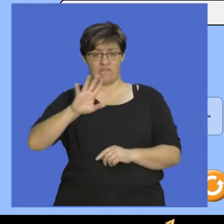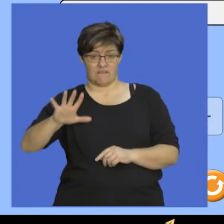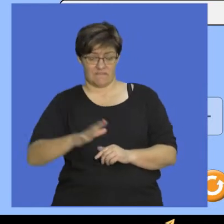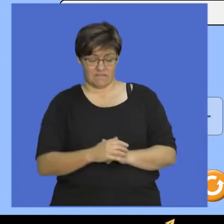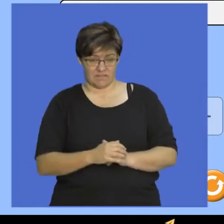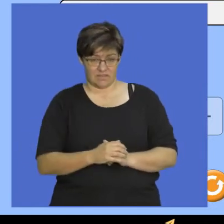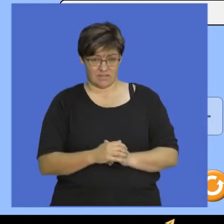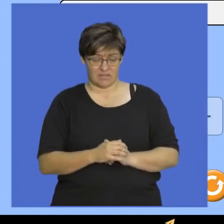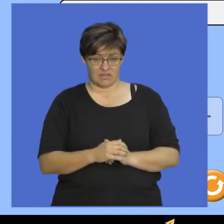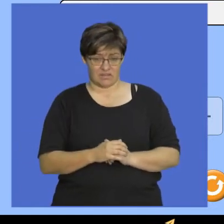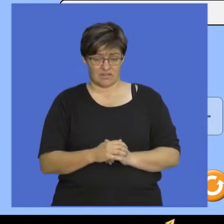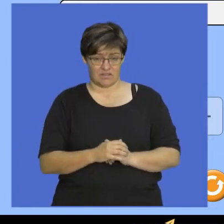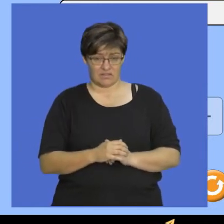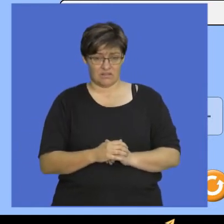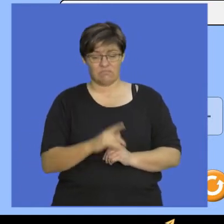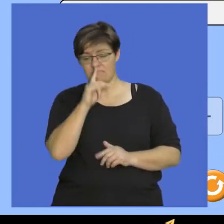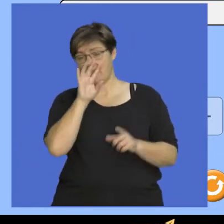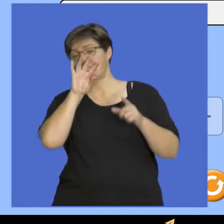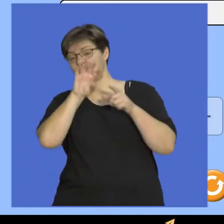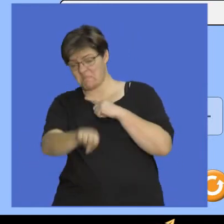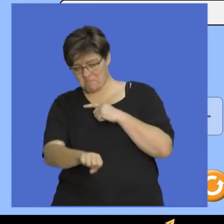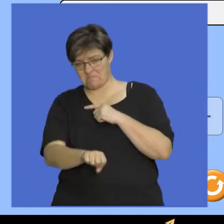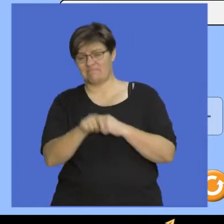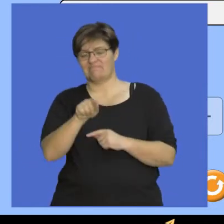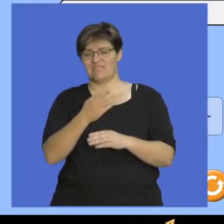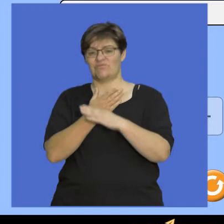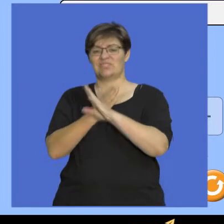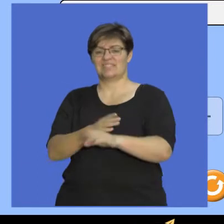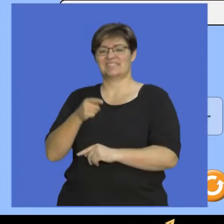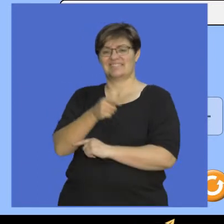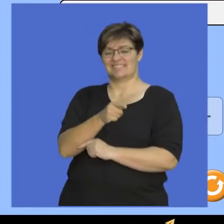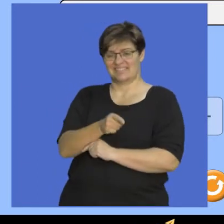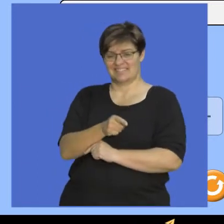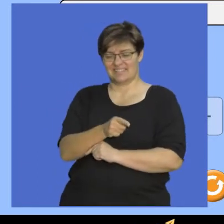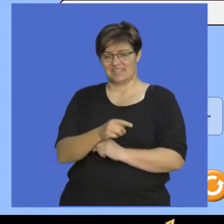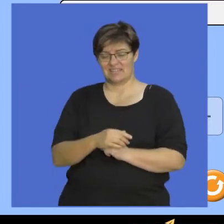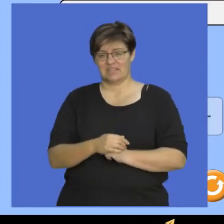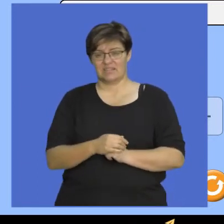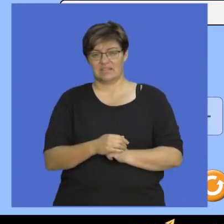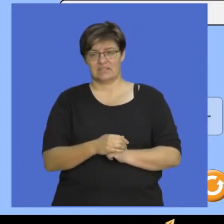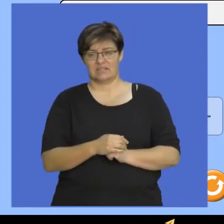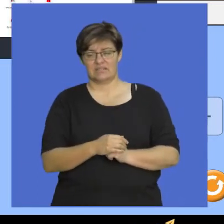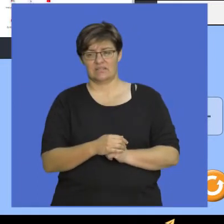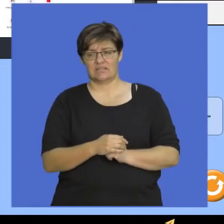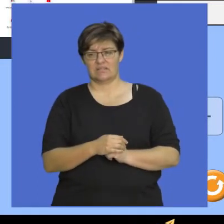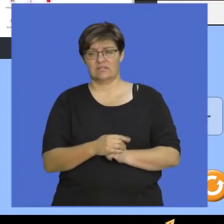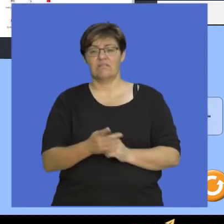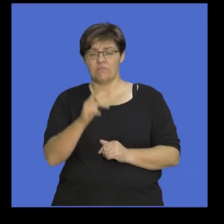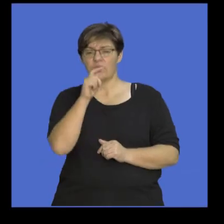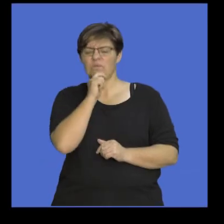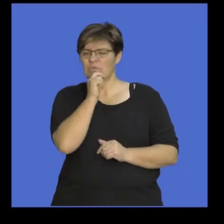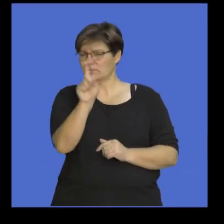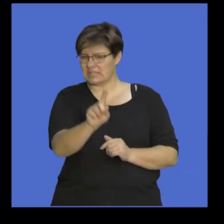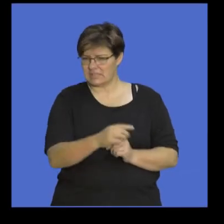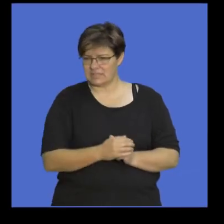0.45. Now, we are able to determine the resistance of this component by using, if we can quickly go